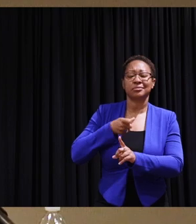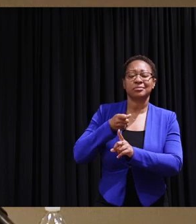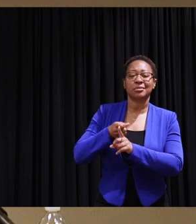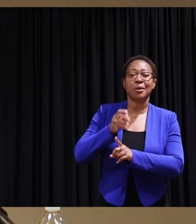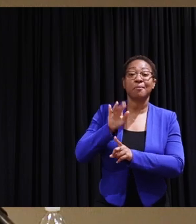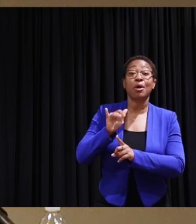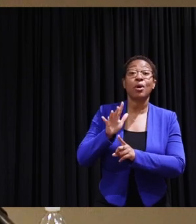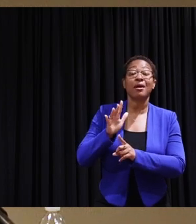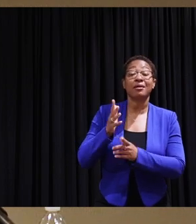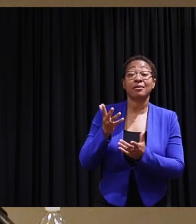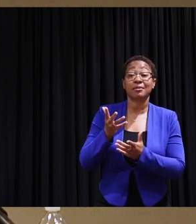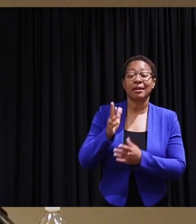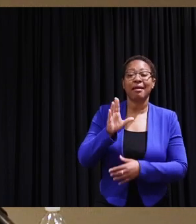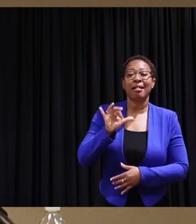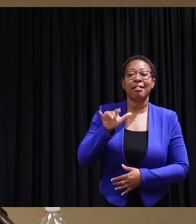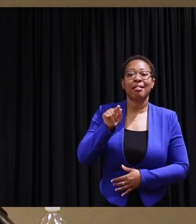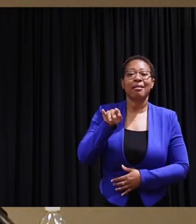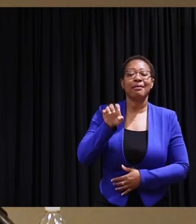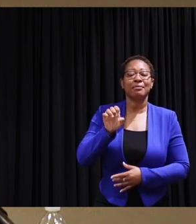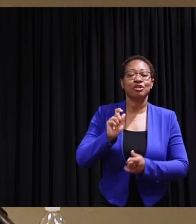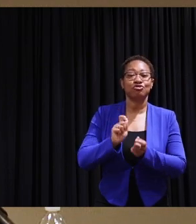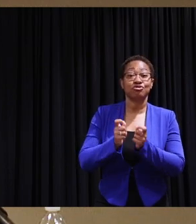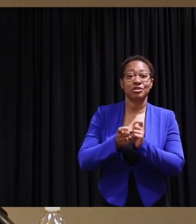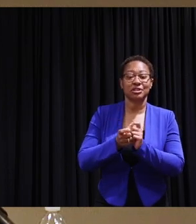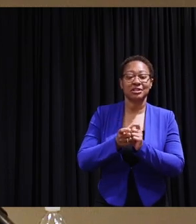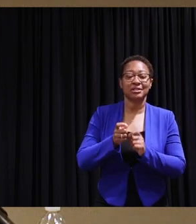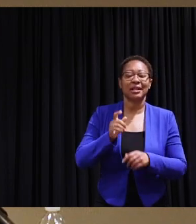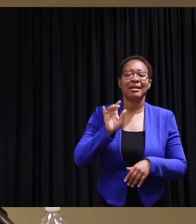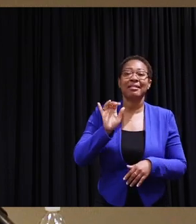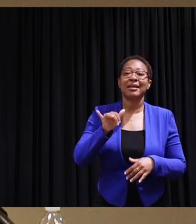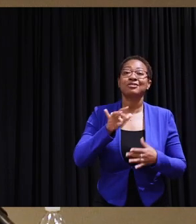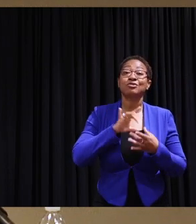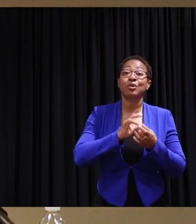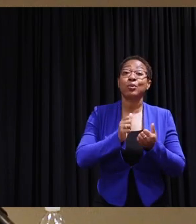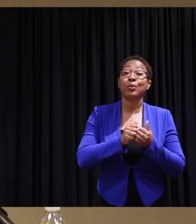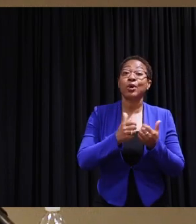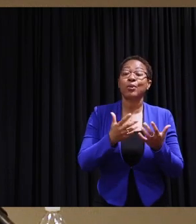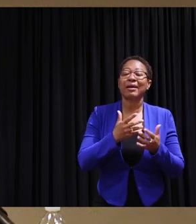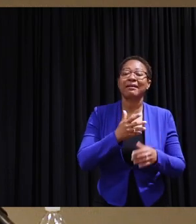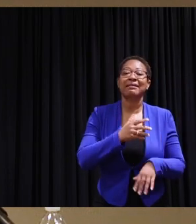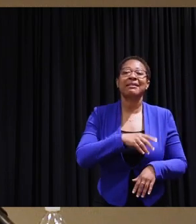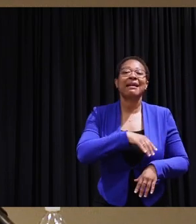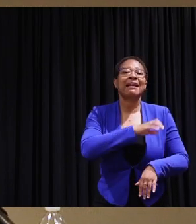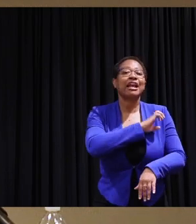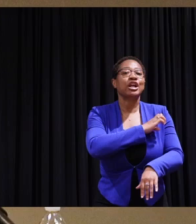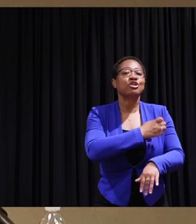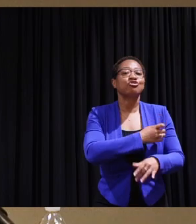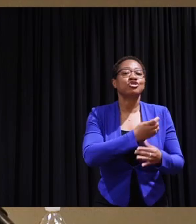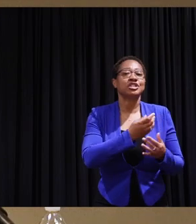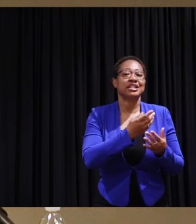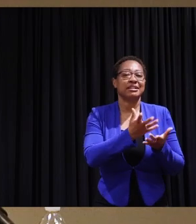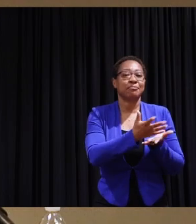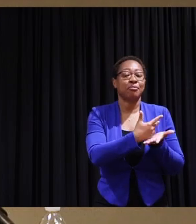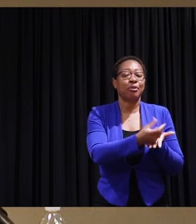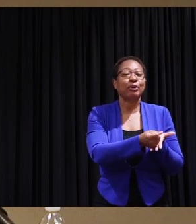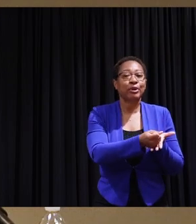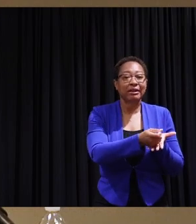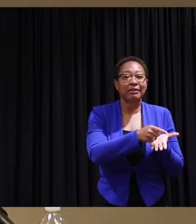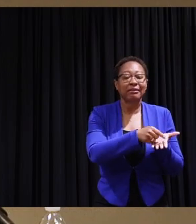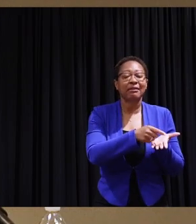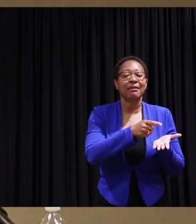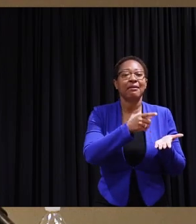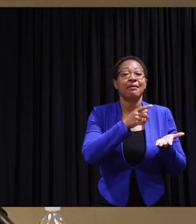climate change. A lot of that has to do with energy burden and energy insecurity. Most of the communities